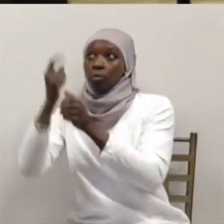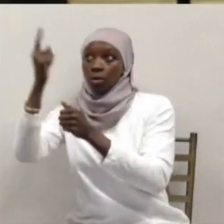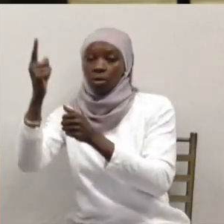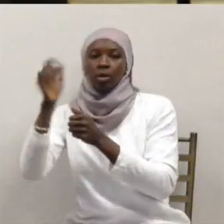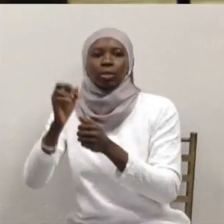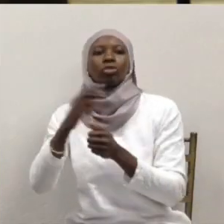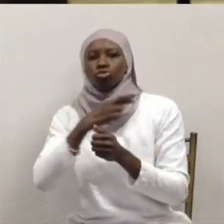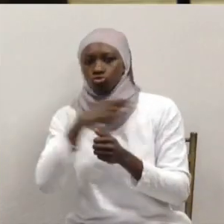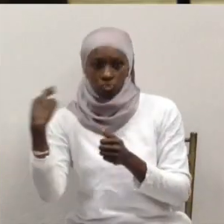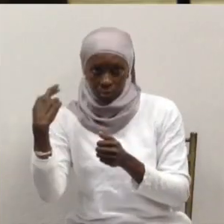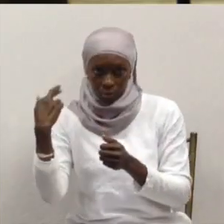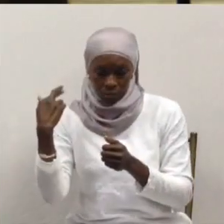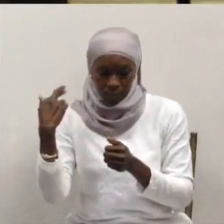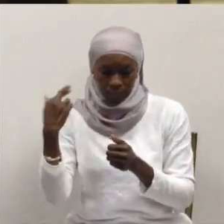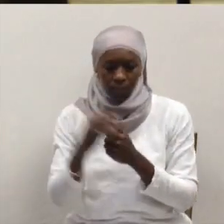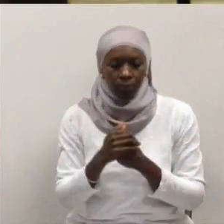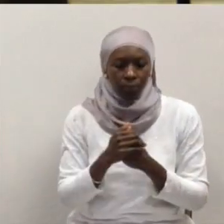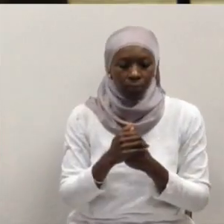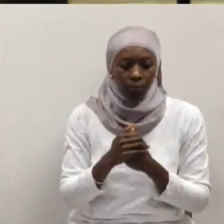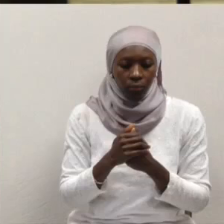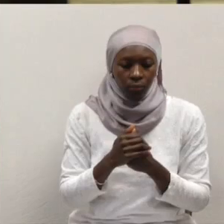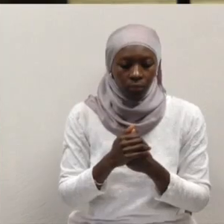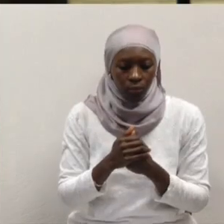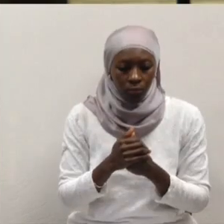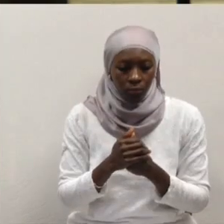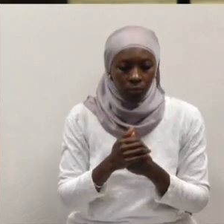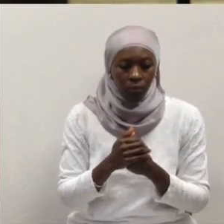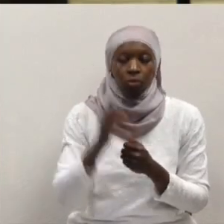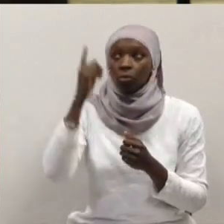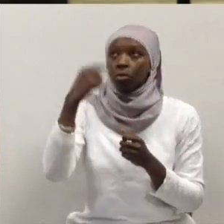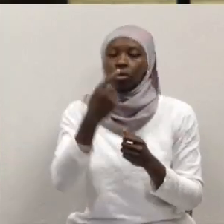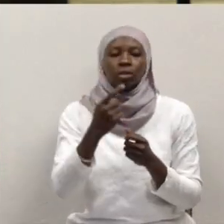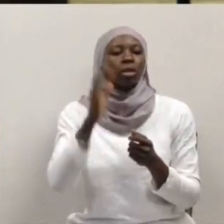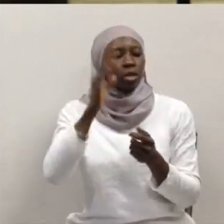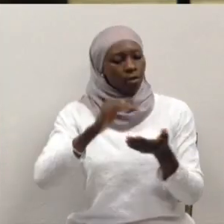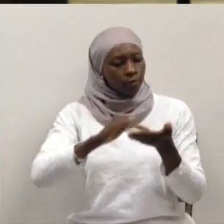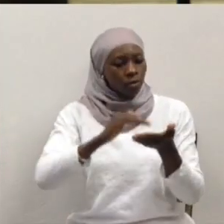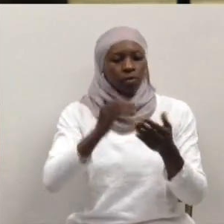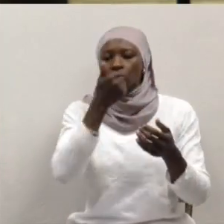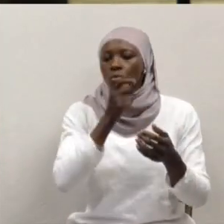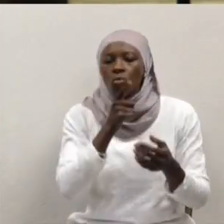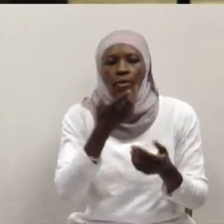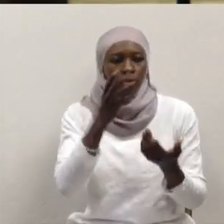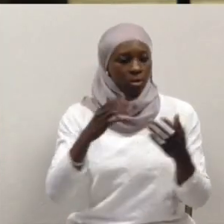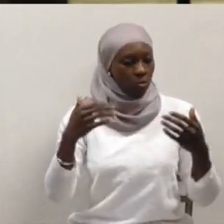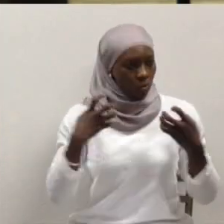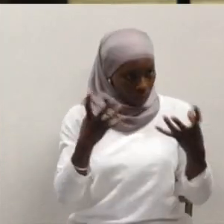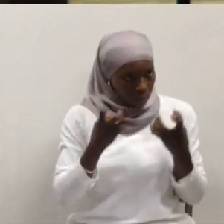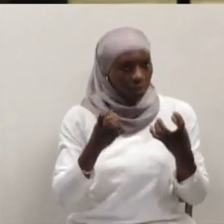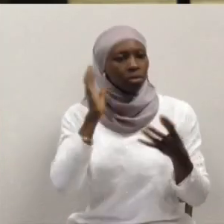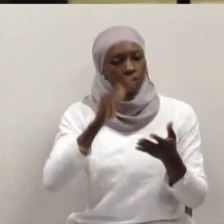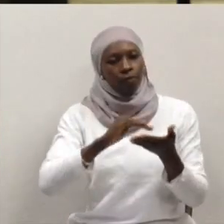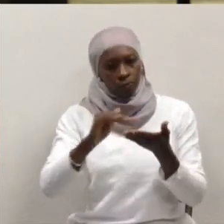And to Allah belongs the dominion of the heavens and the earth. He forgives whom He wills and punishes whom He wills. And ever is